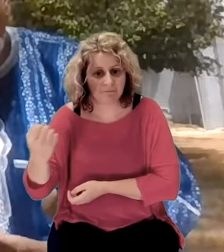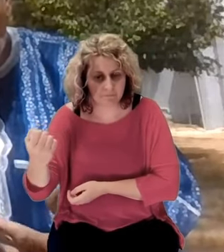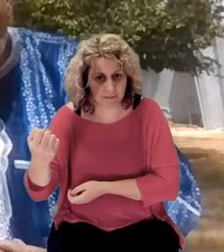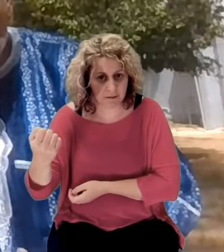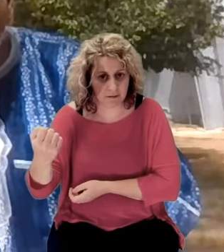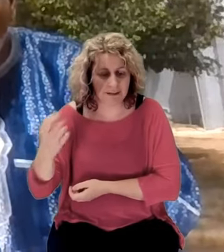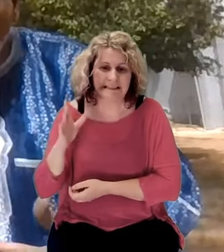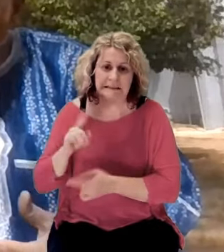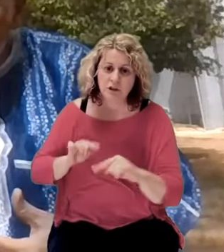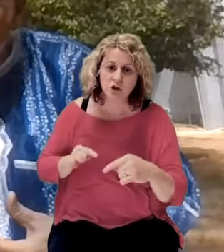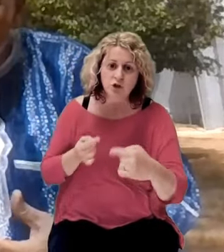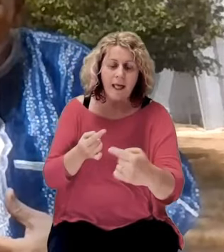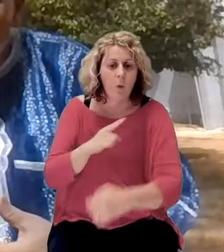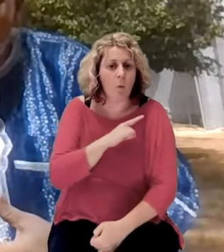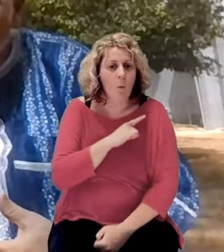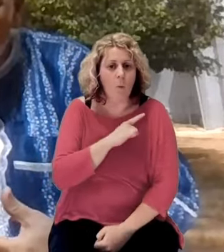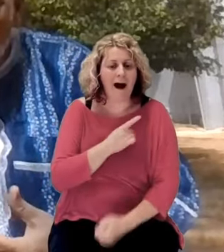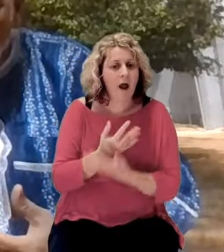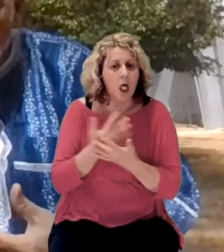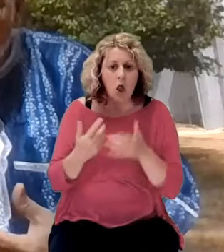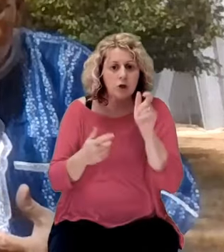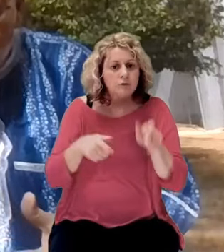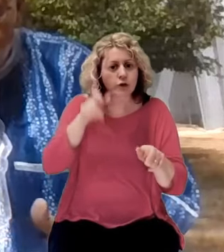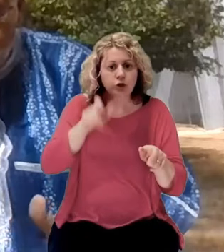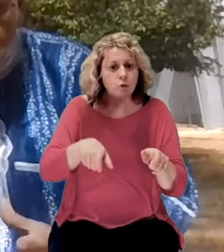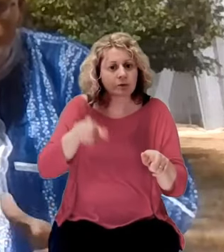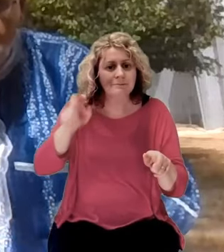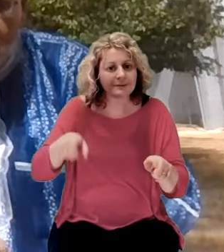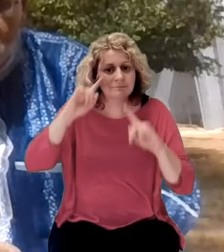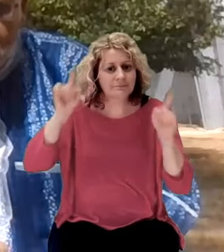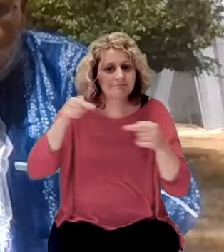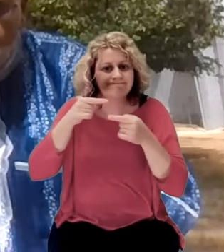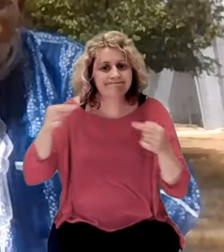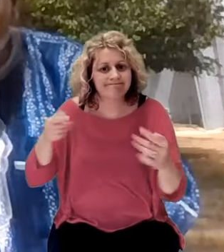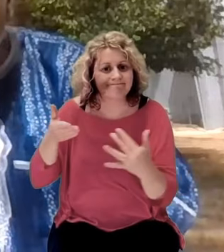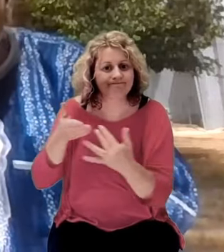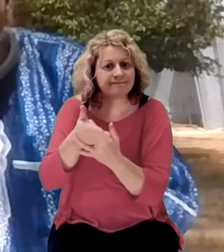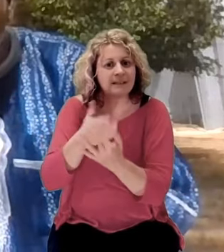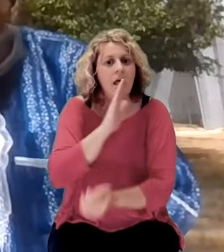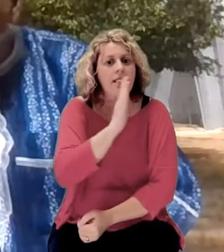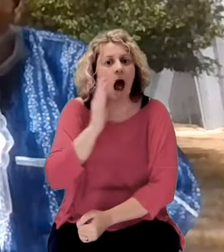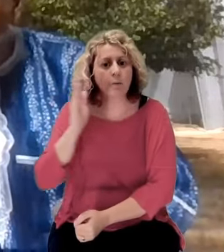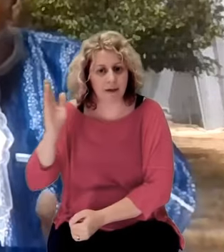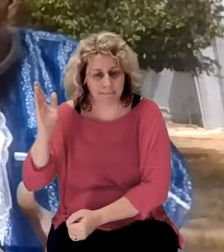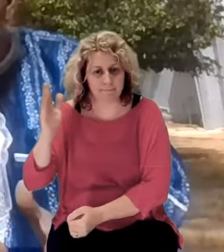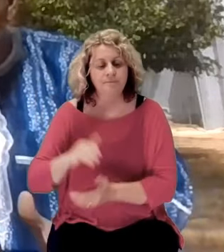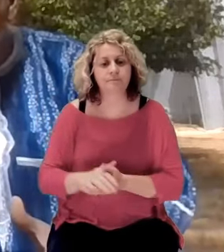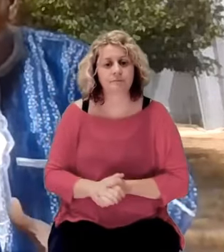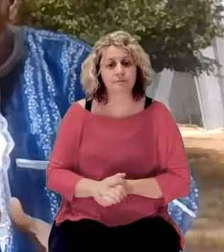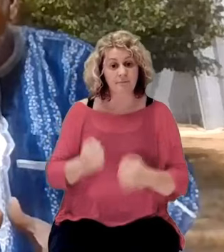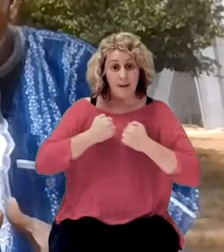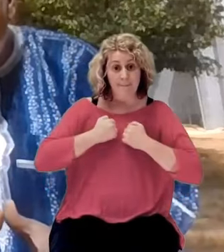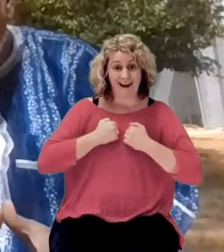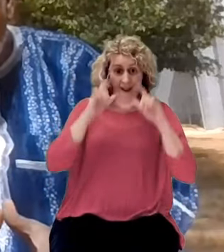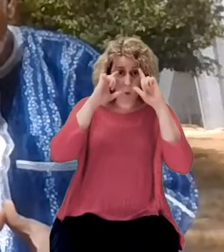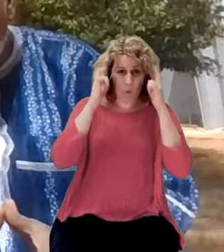doing seminars, although it's challenging for many people because they're not able to access libraries. In our own college, it's